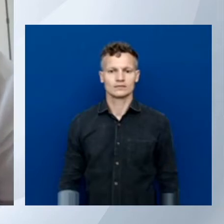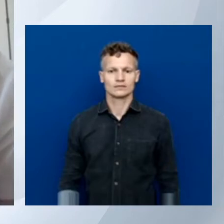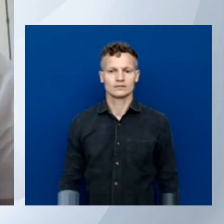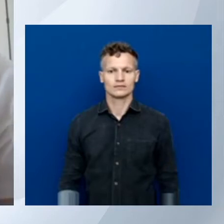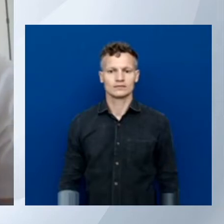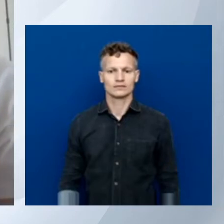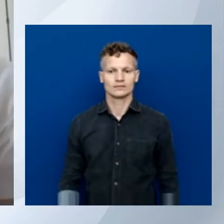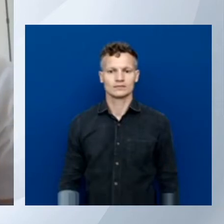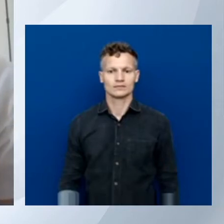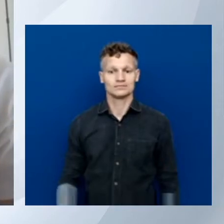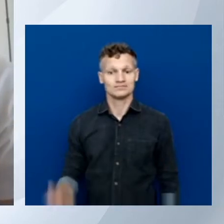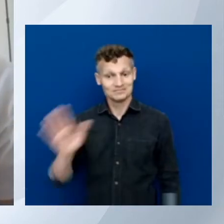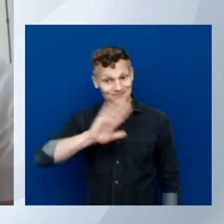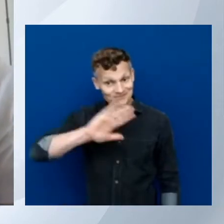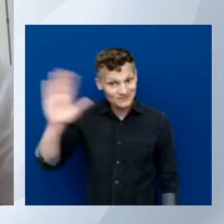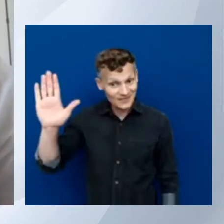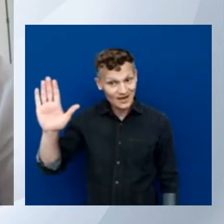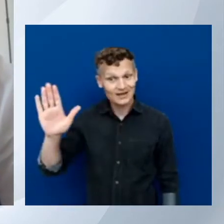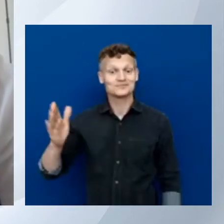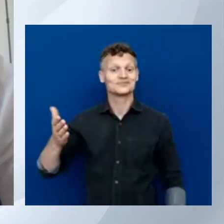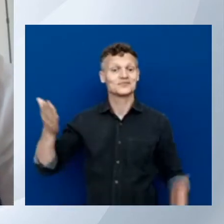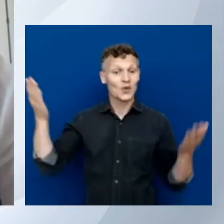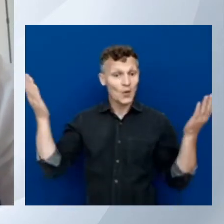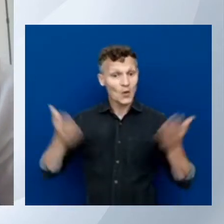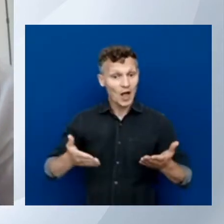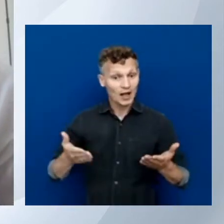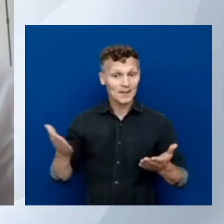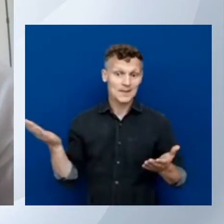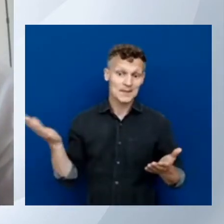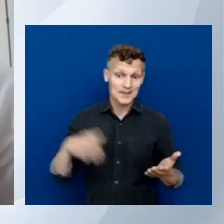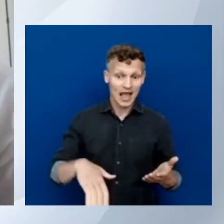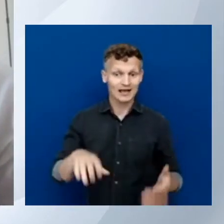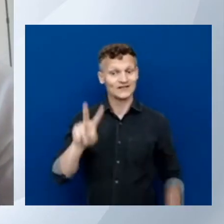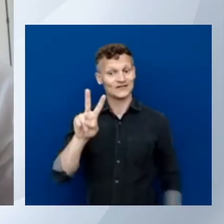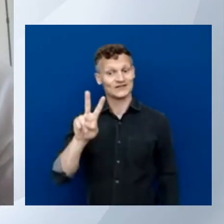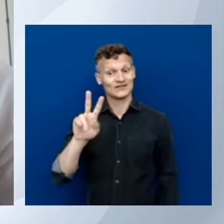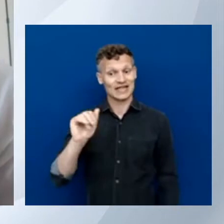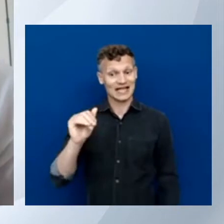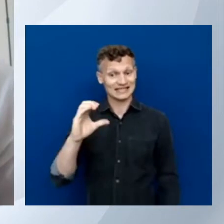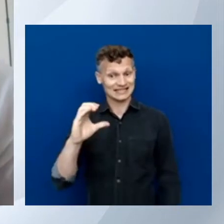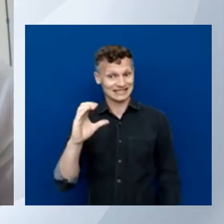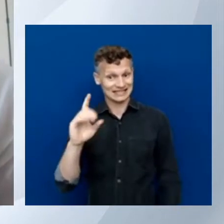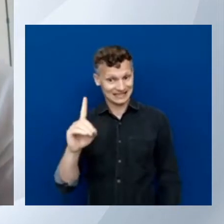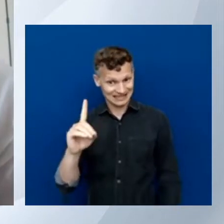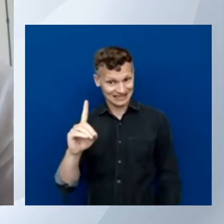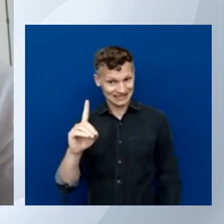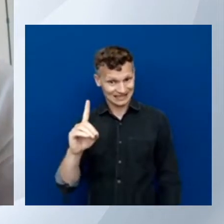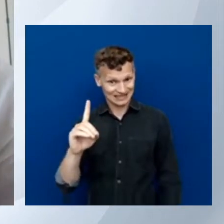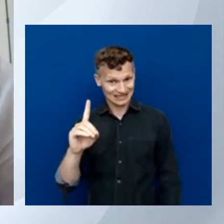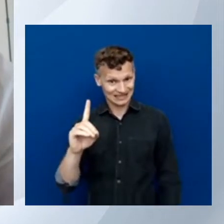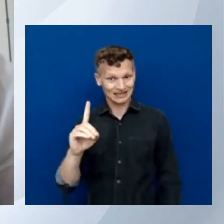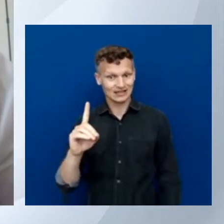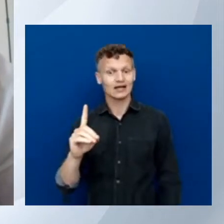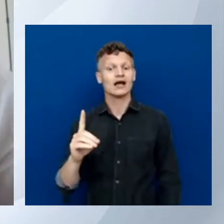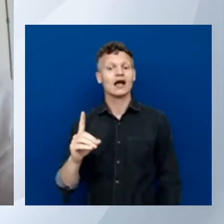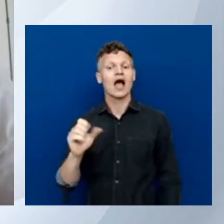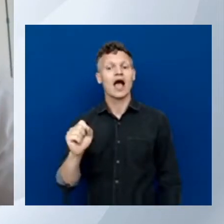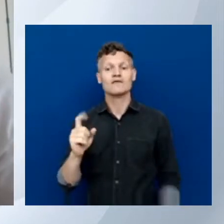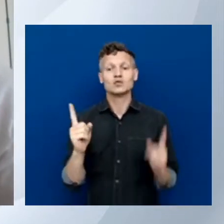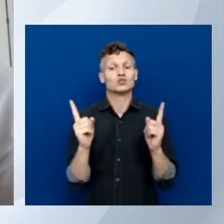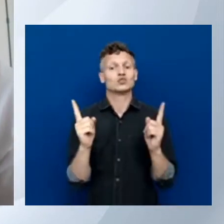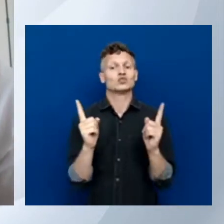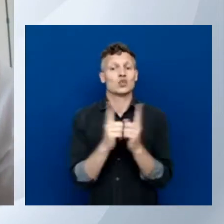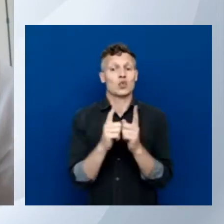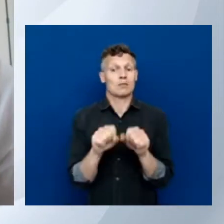Hi, so welcome back to the Virtual Azure Community Day. Suzanne is having a short break right now, so we have a new